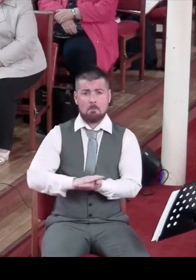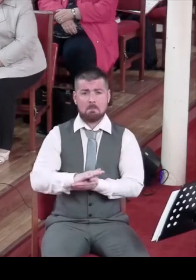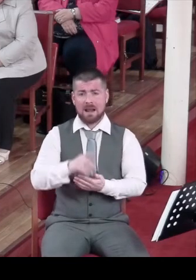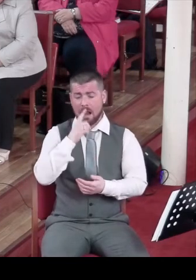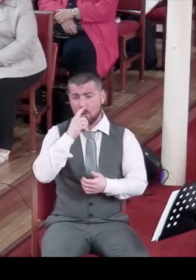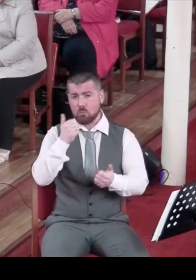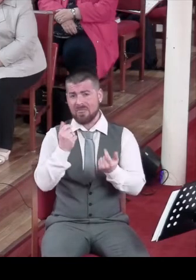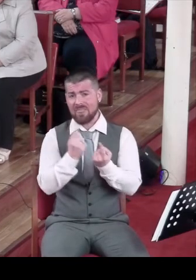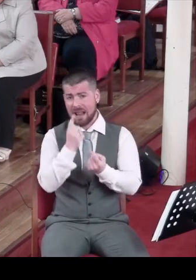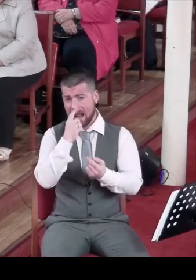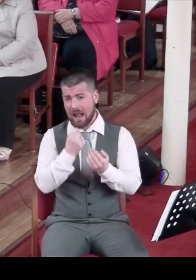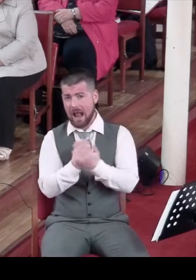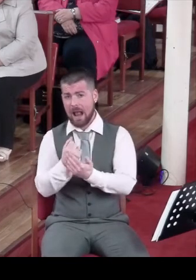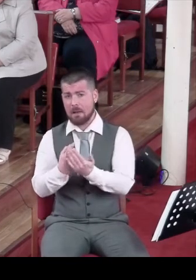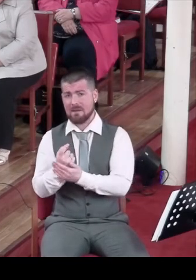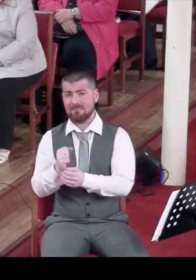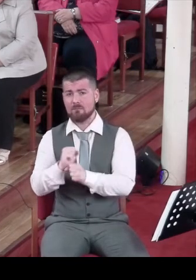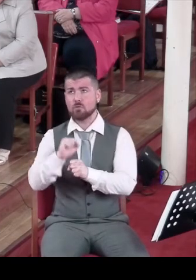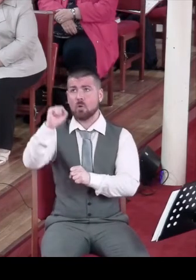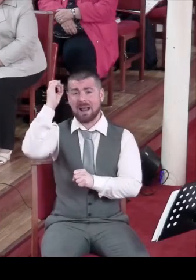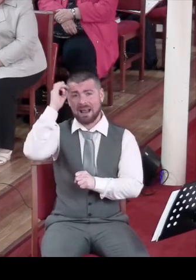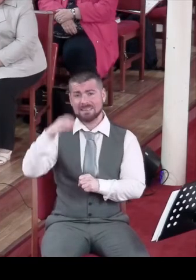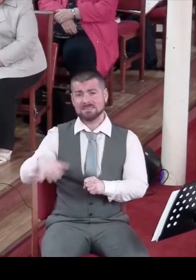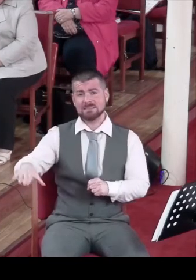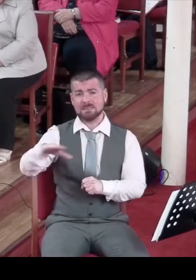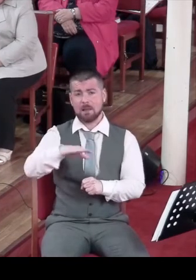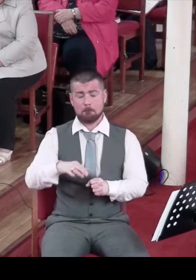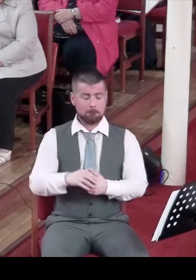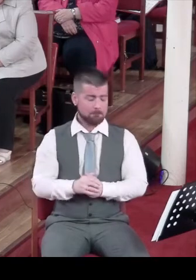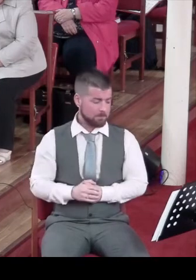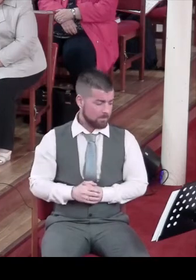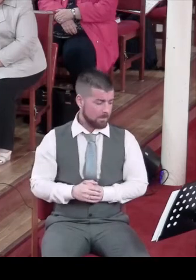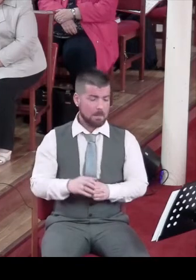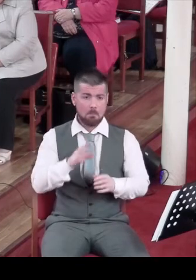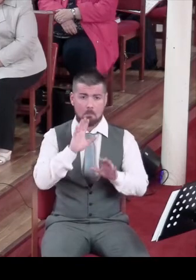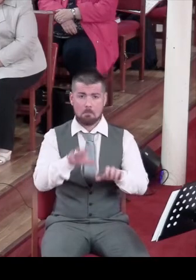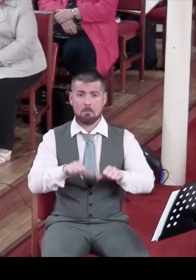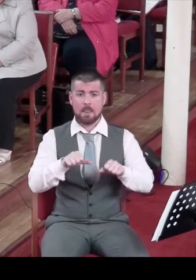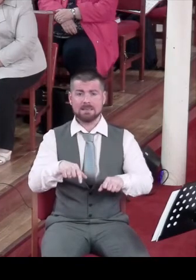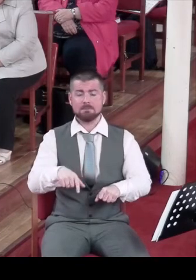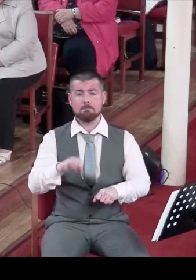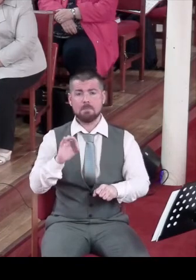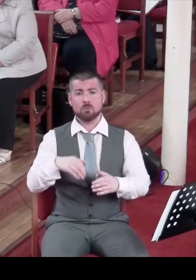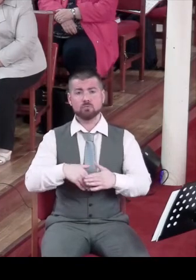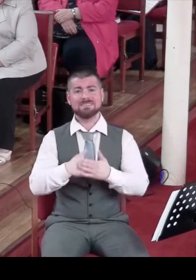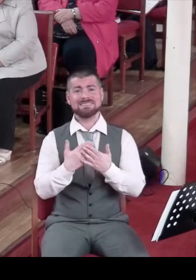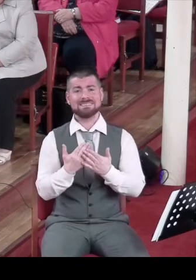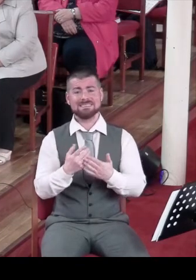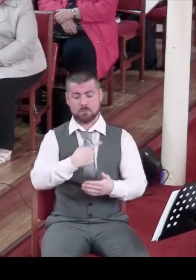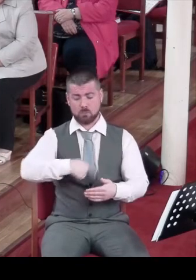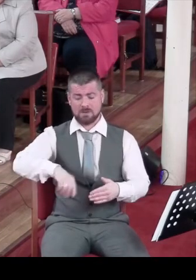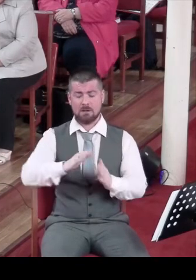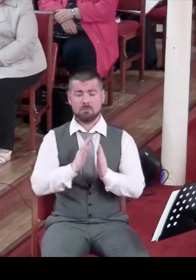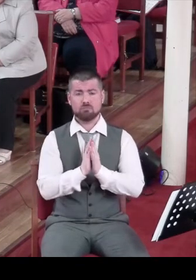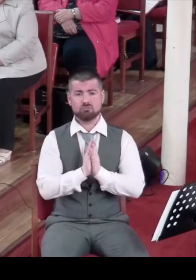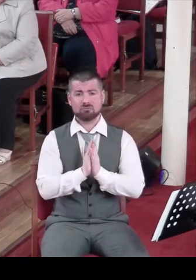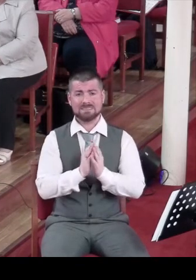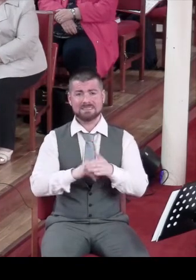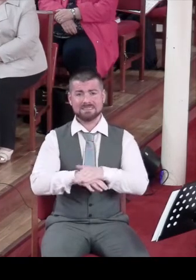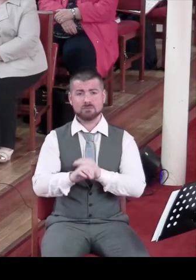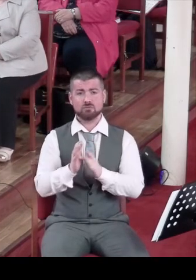your kingdom and for your glory. Bless them on this special day, we pray, in Jesus' name.